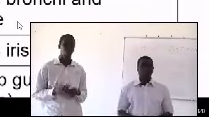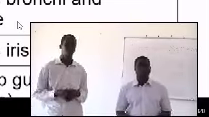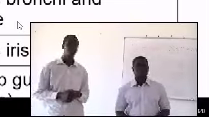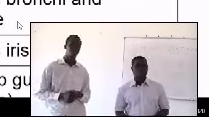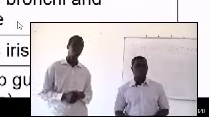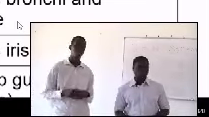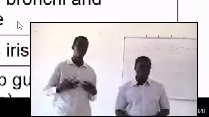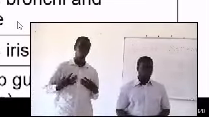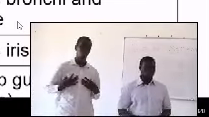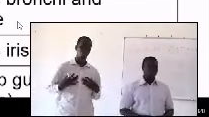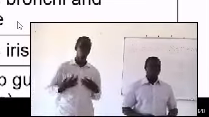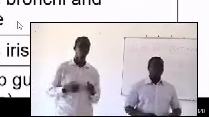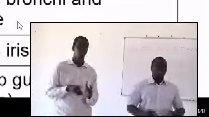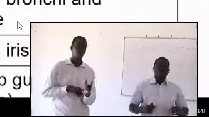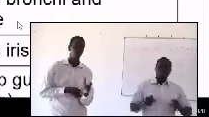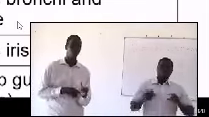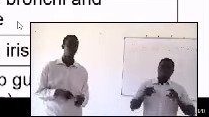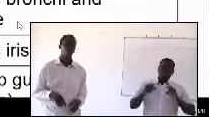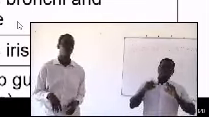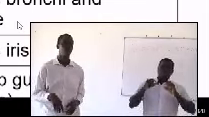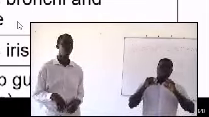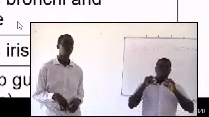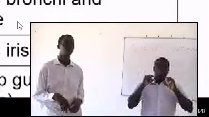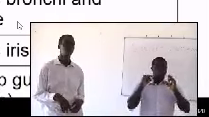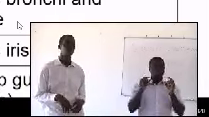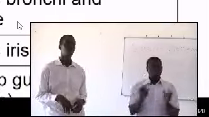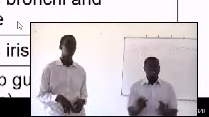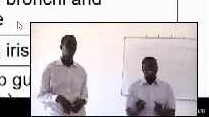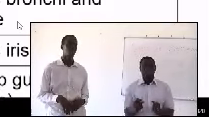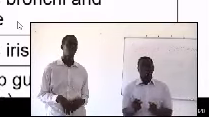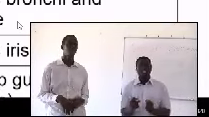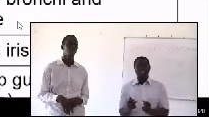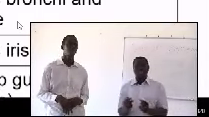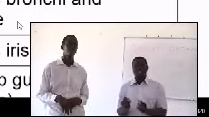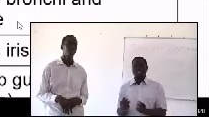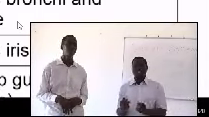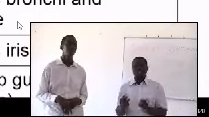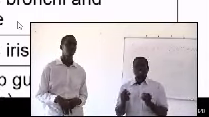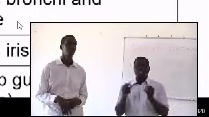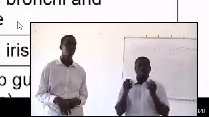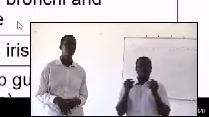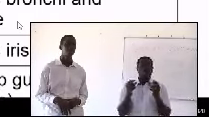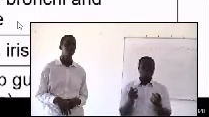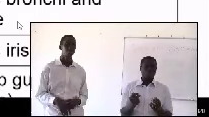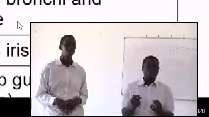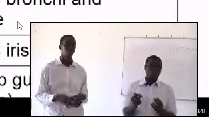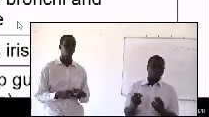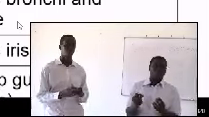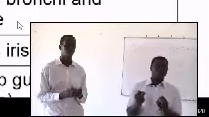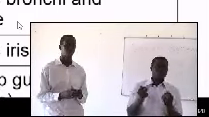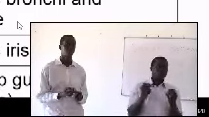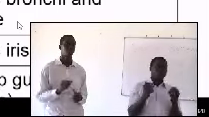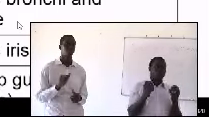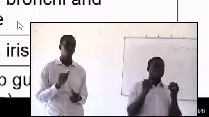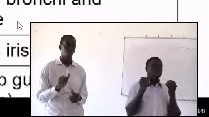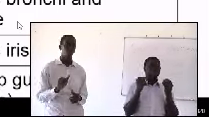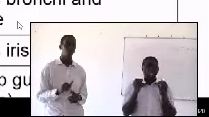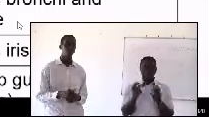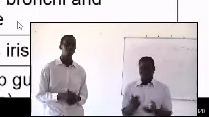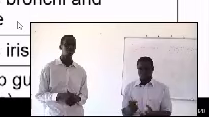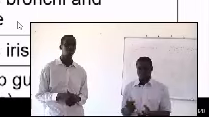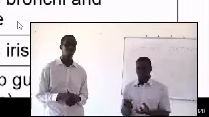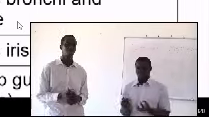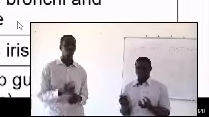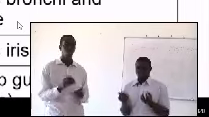nervous system decreases or slows the rate of our heartbeat. So, and also, the sympathetic